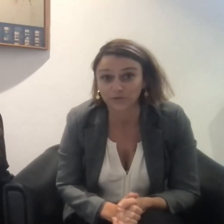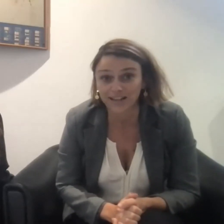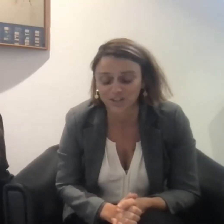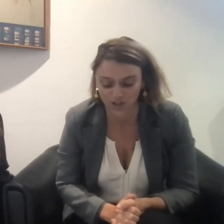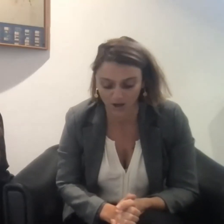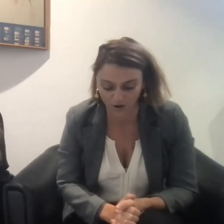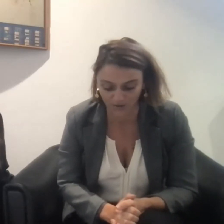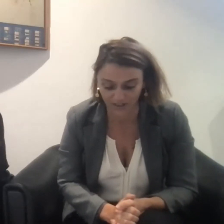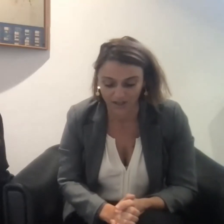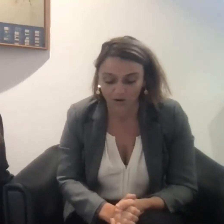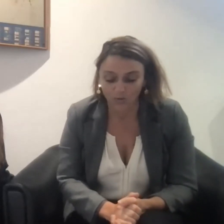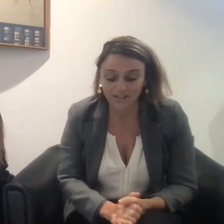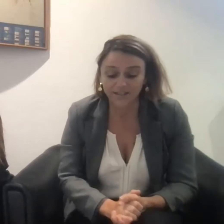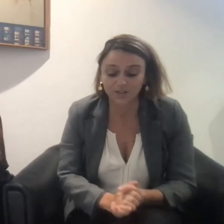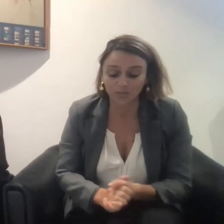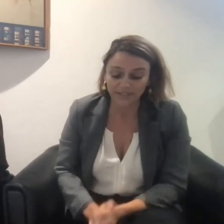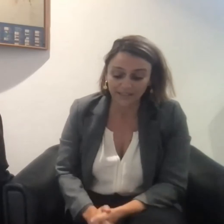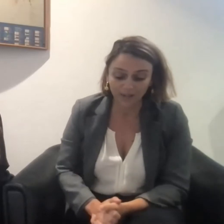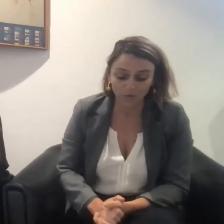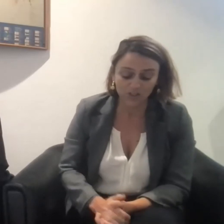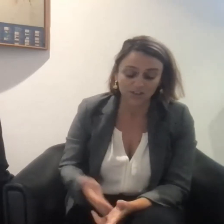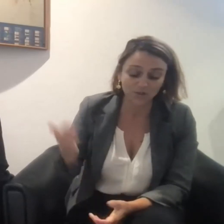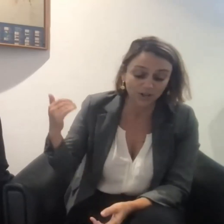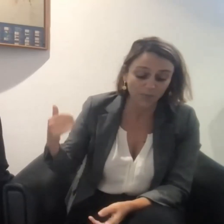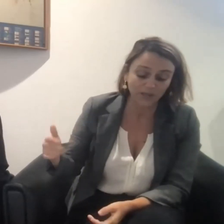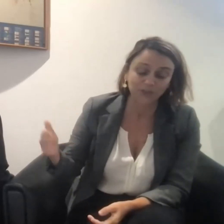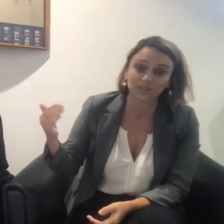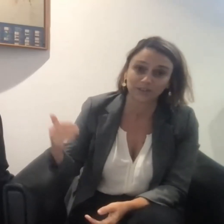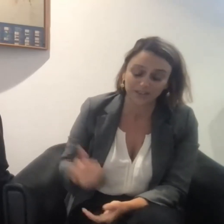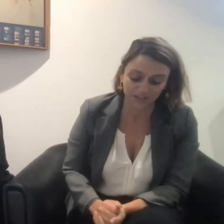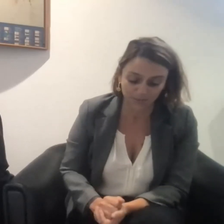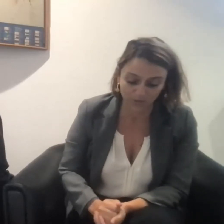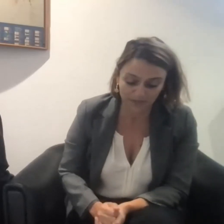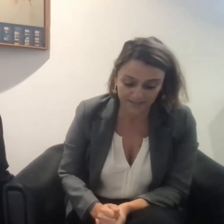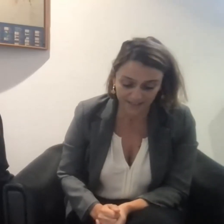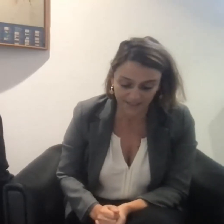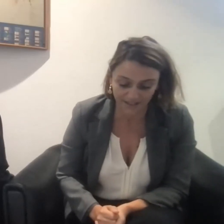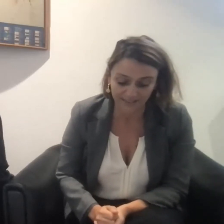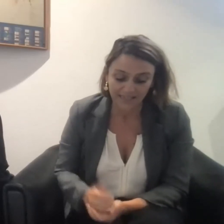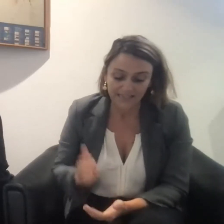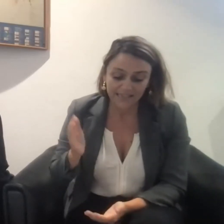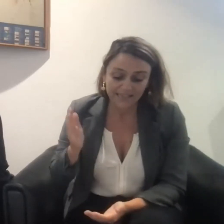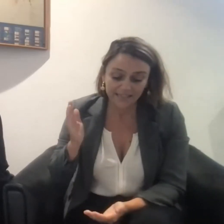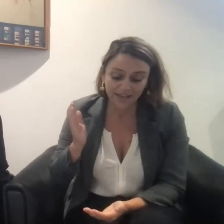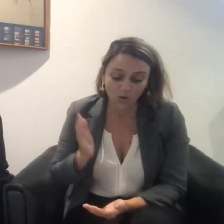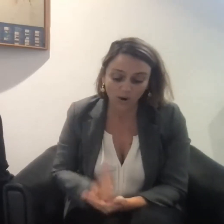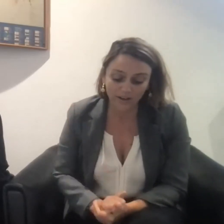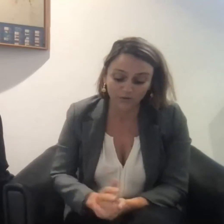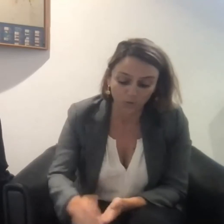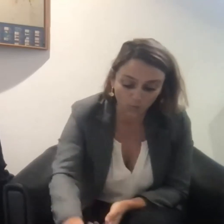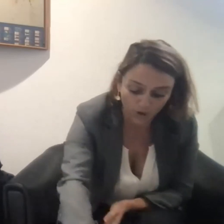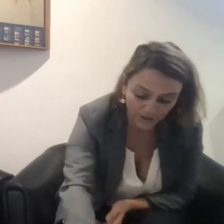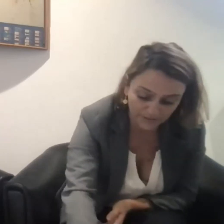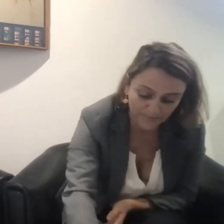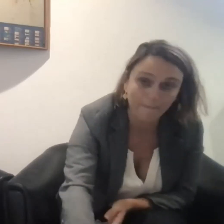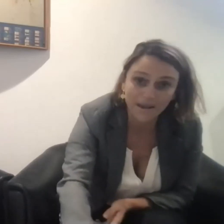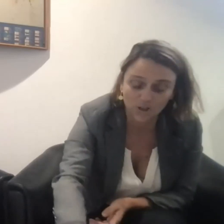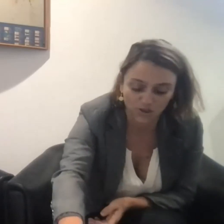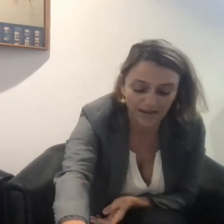of the French alone. Once the dominant language in Europe, particularly in the diplomacy and the art, it is now one of the